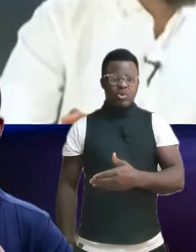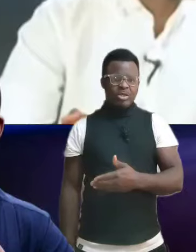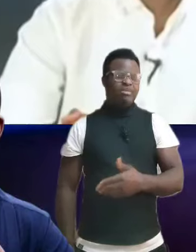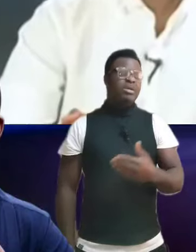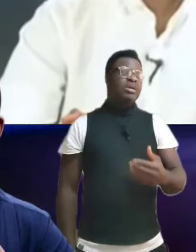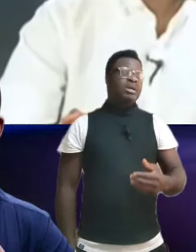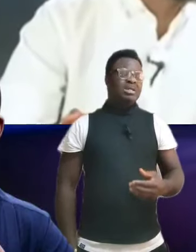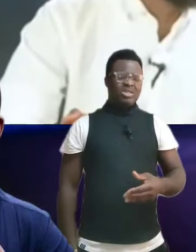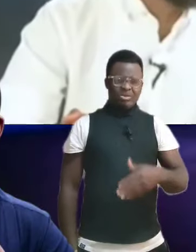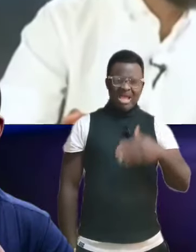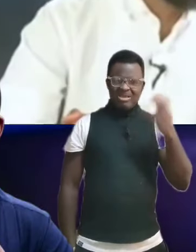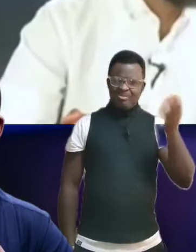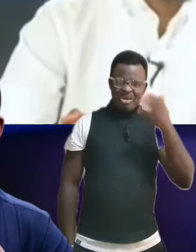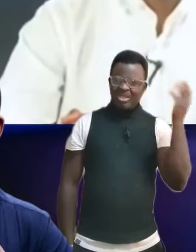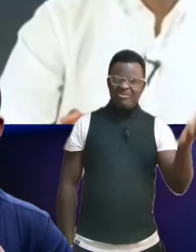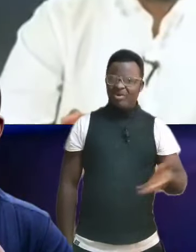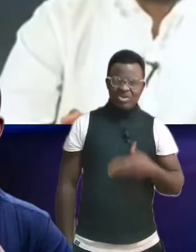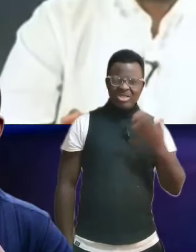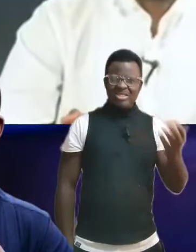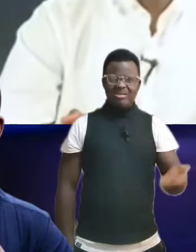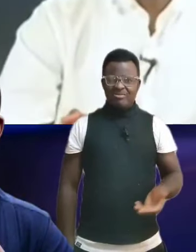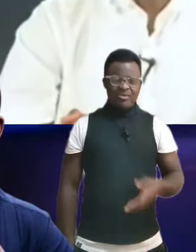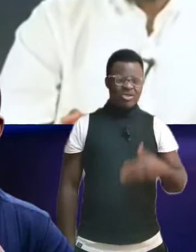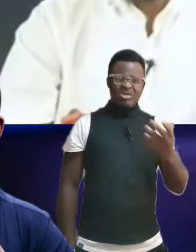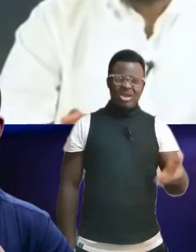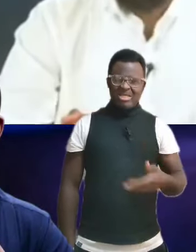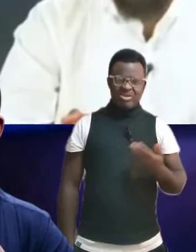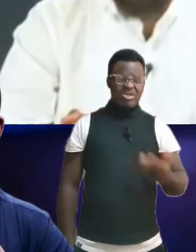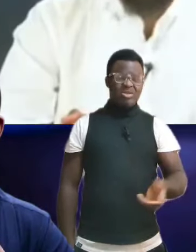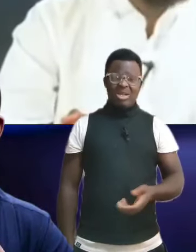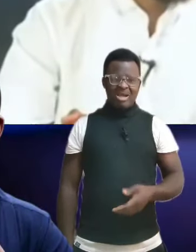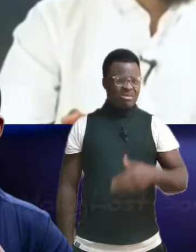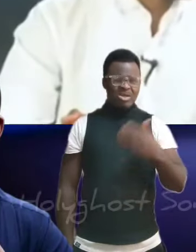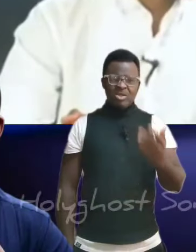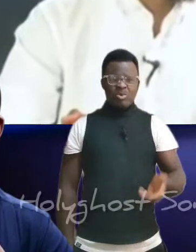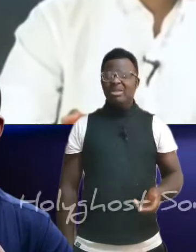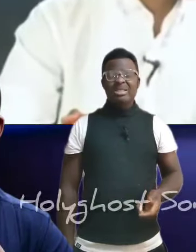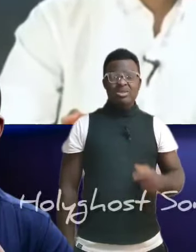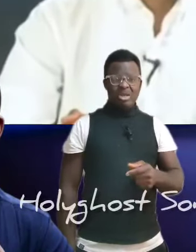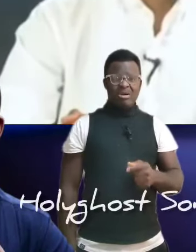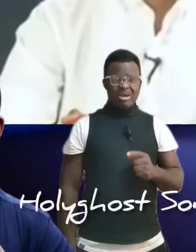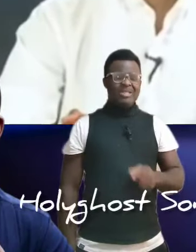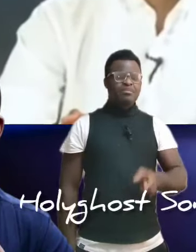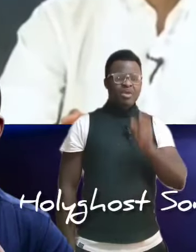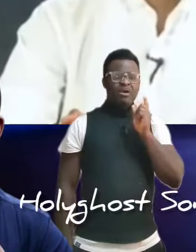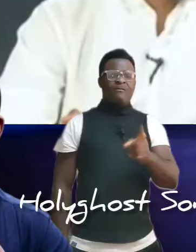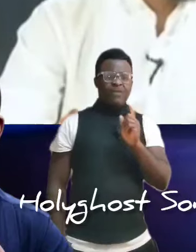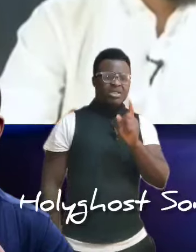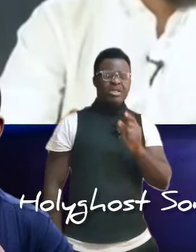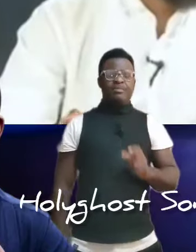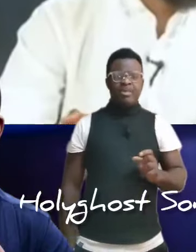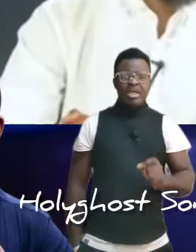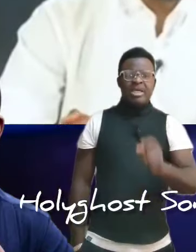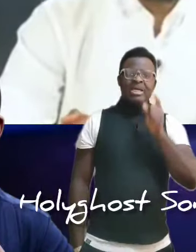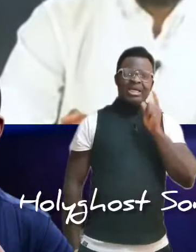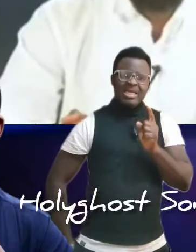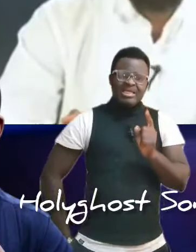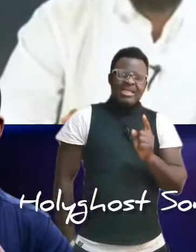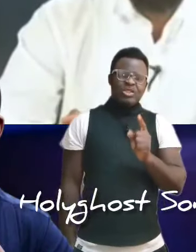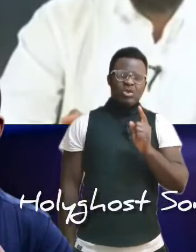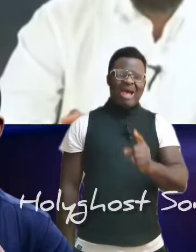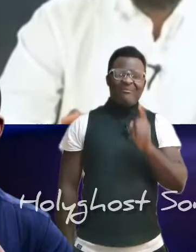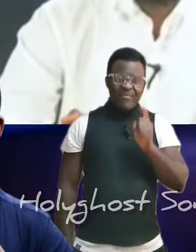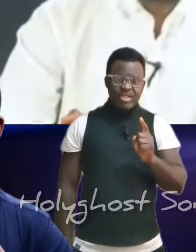conferred by the Constitution. We, the people of Nigeria, are the ones that confer the rights on